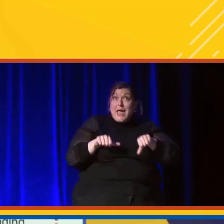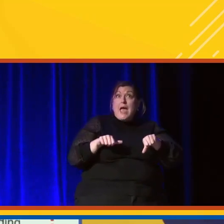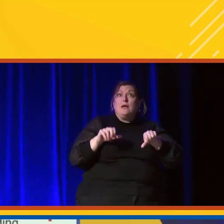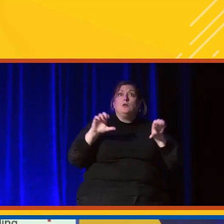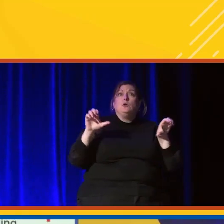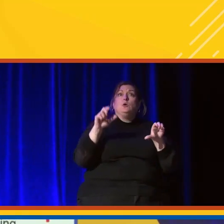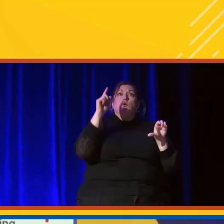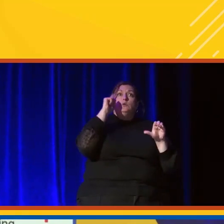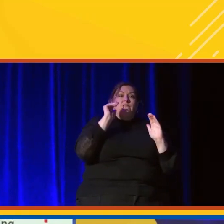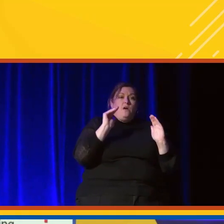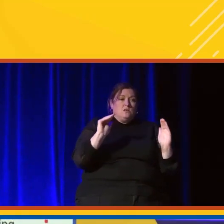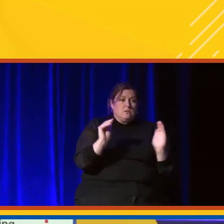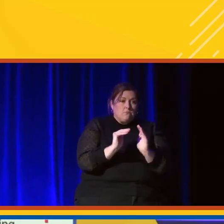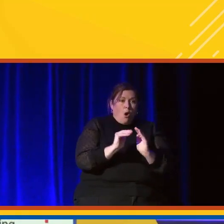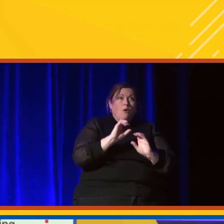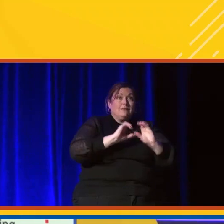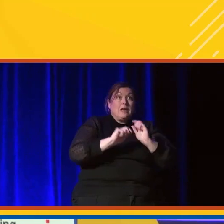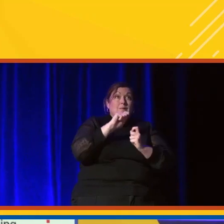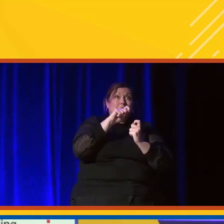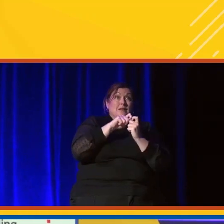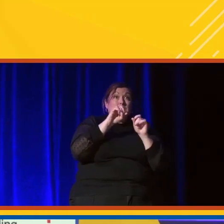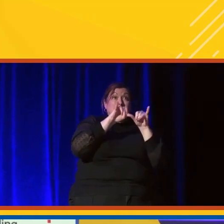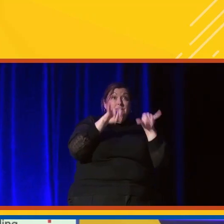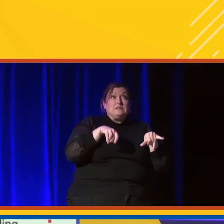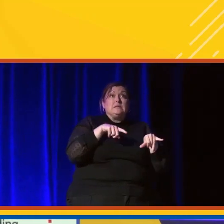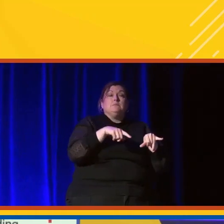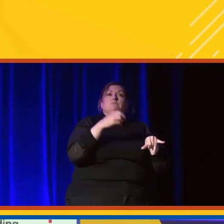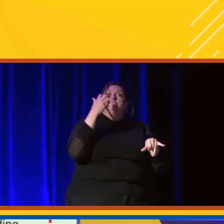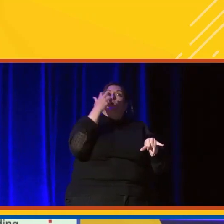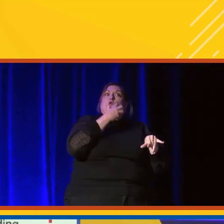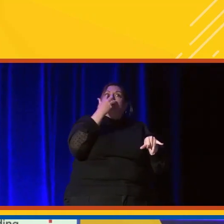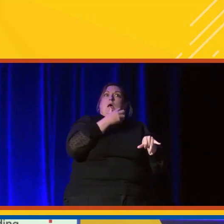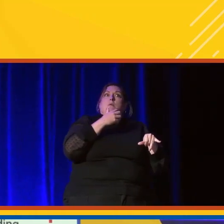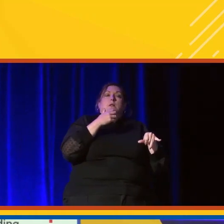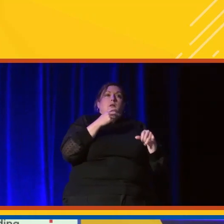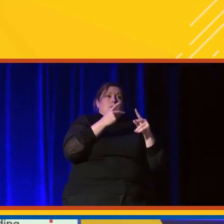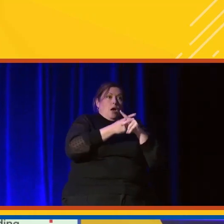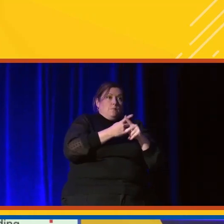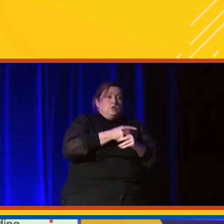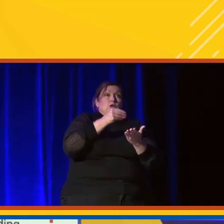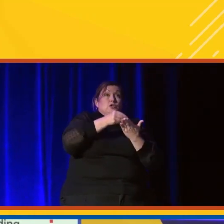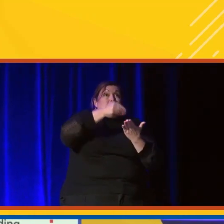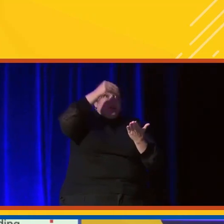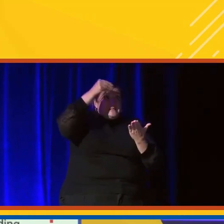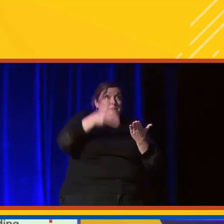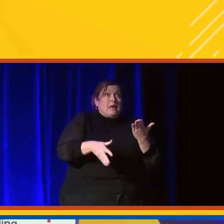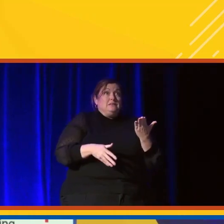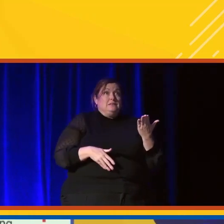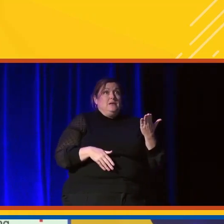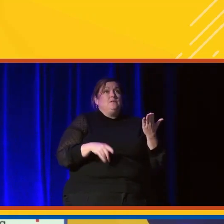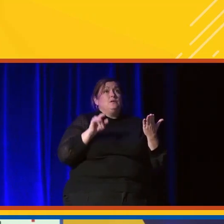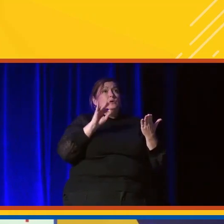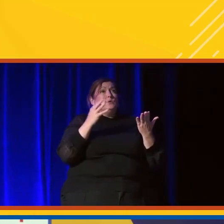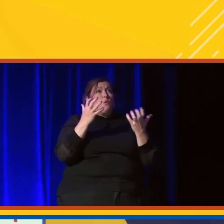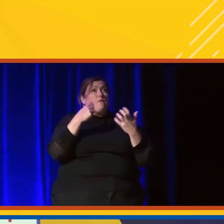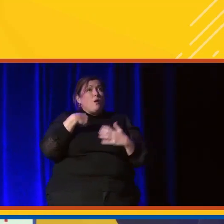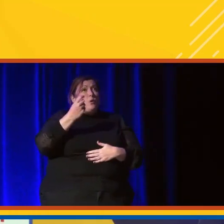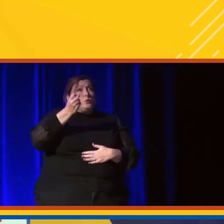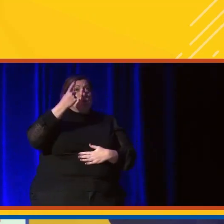do it for small, chemically specific systems, and it is incredibly computationally expensive. So if I want to